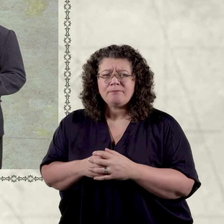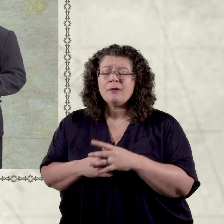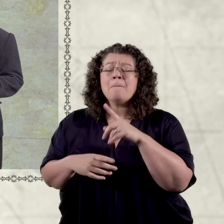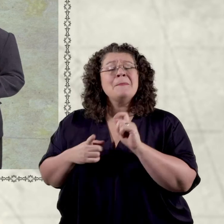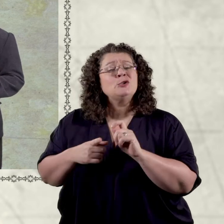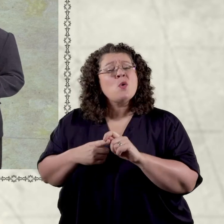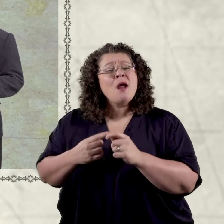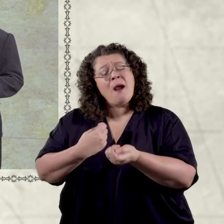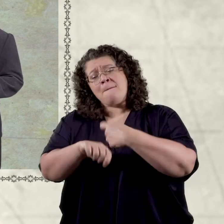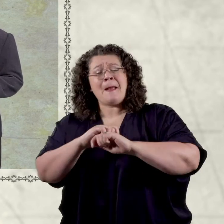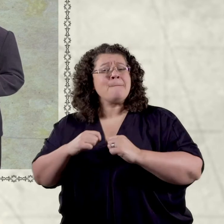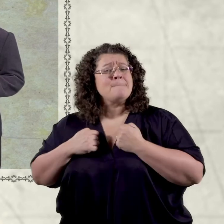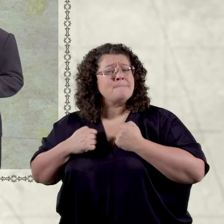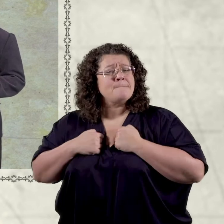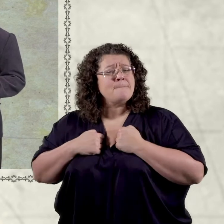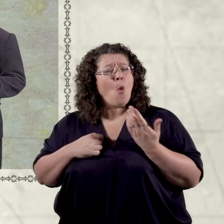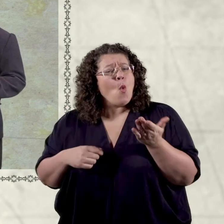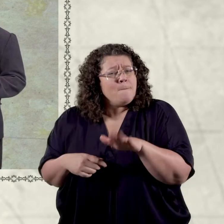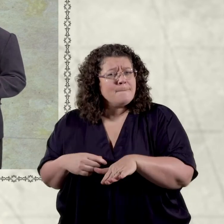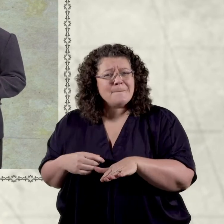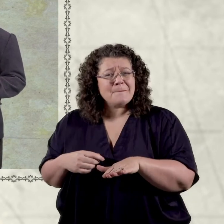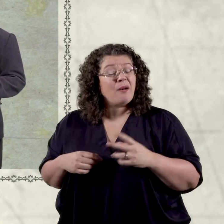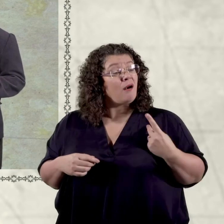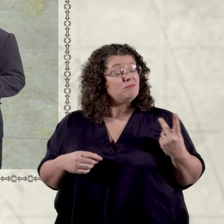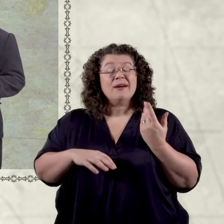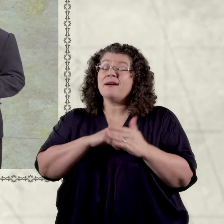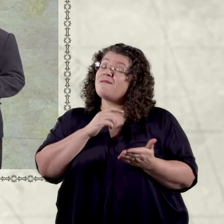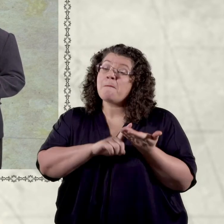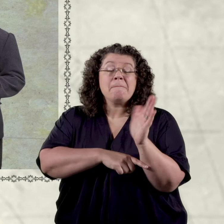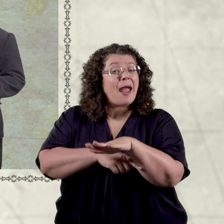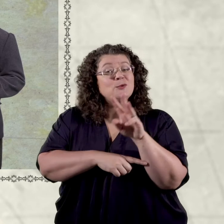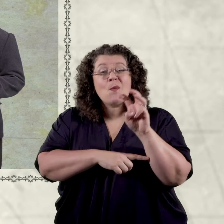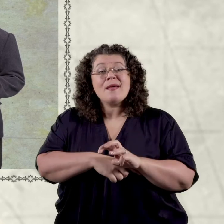then became our home. And neither of us returned to Wales ever again.